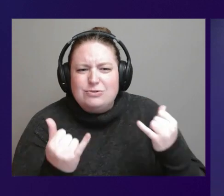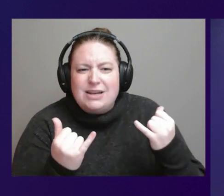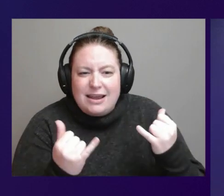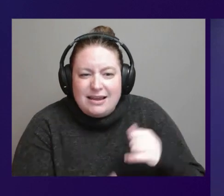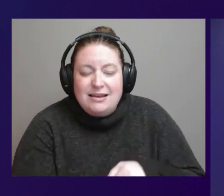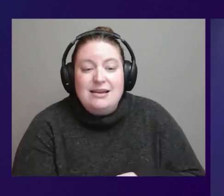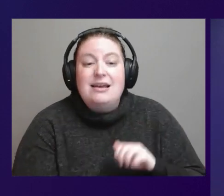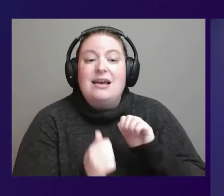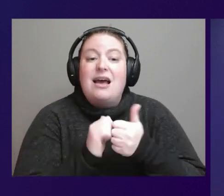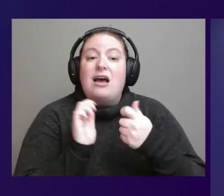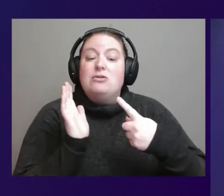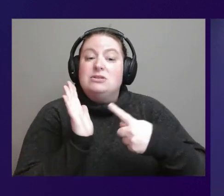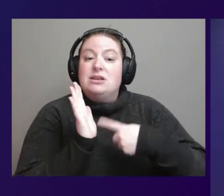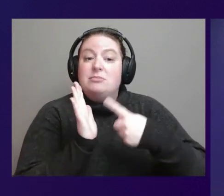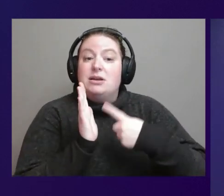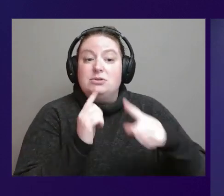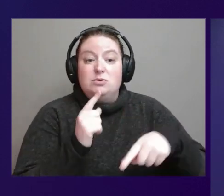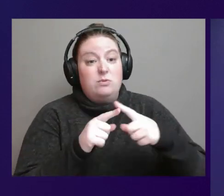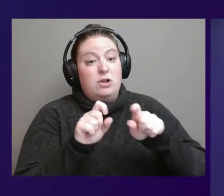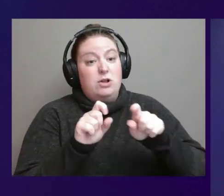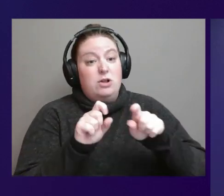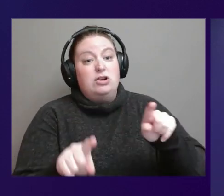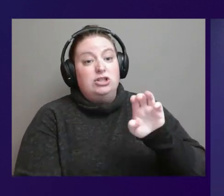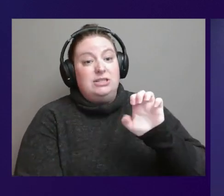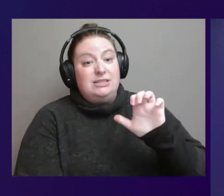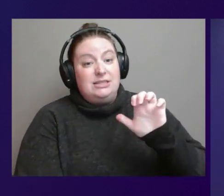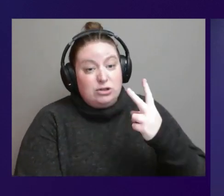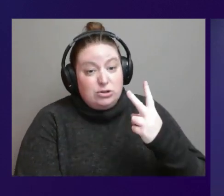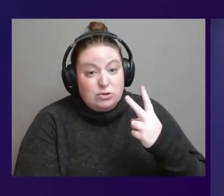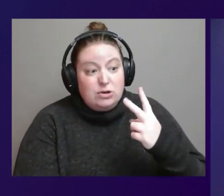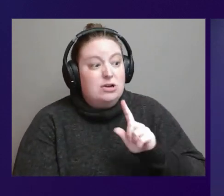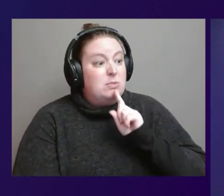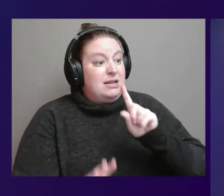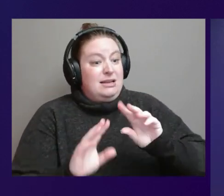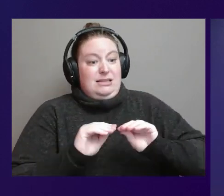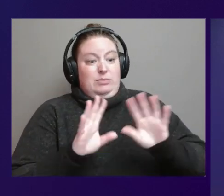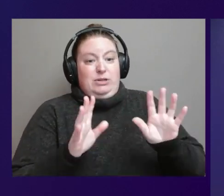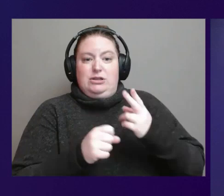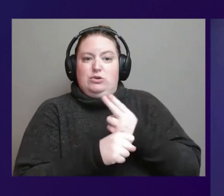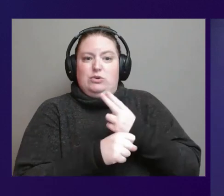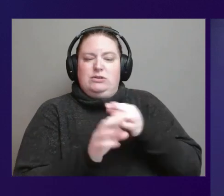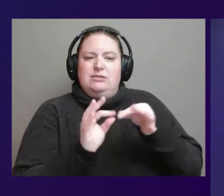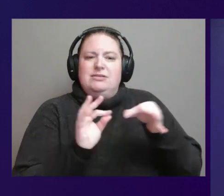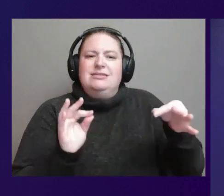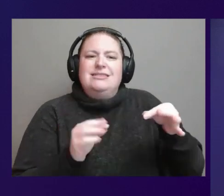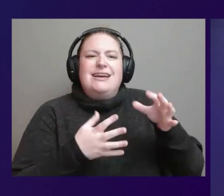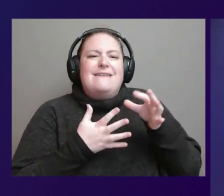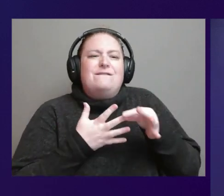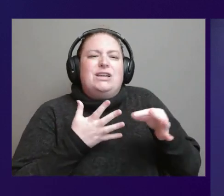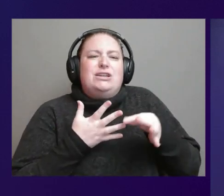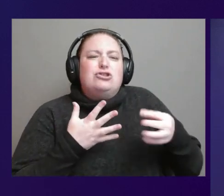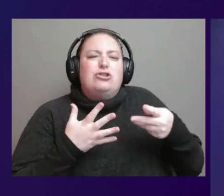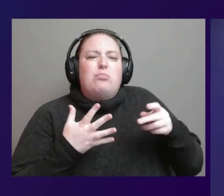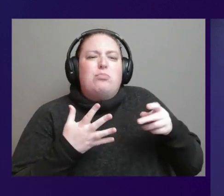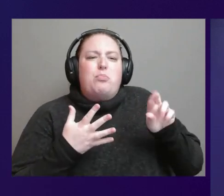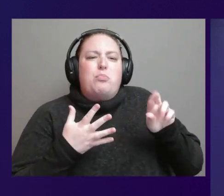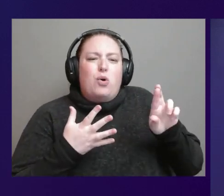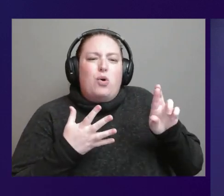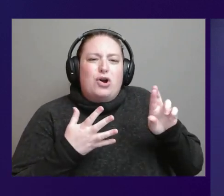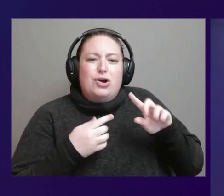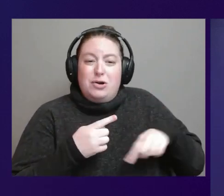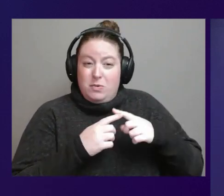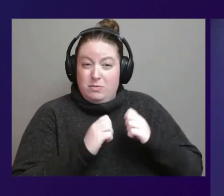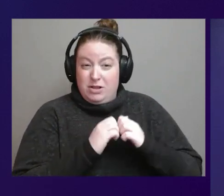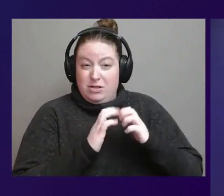sometimes when we launched EC2, and he very explicitly used that phrase feature poor. And when we launched EC2 back in 2006, and